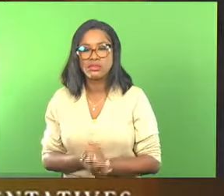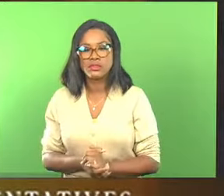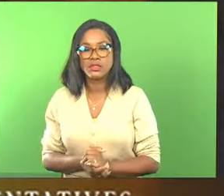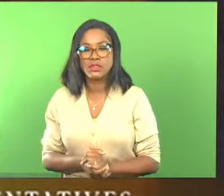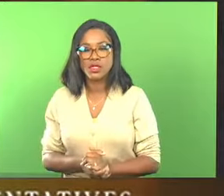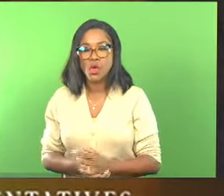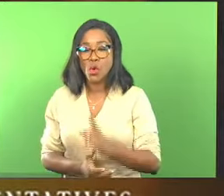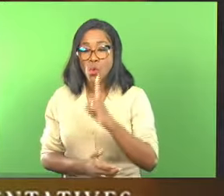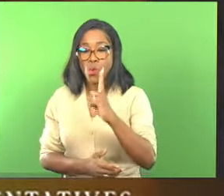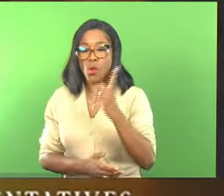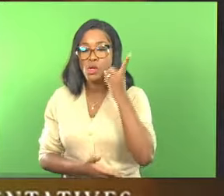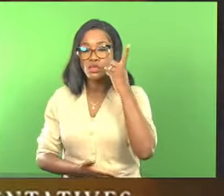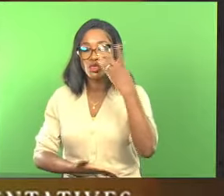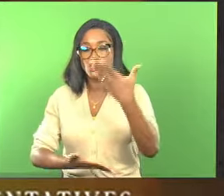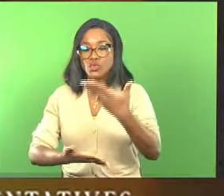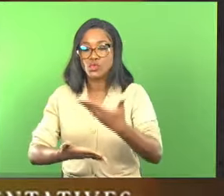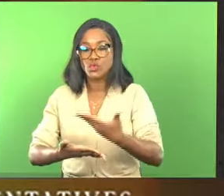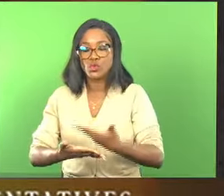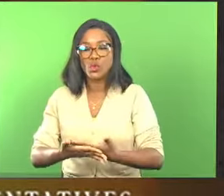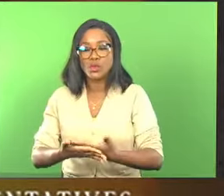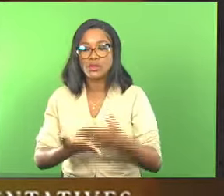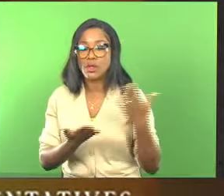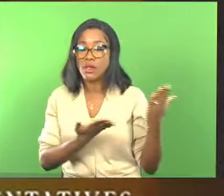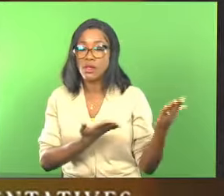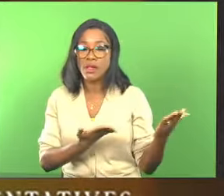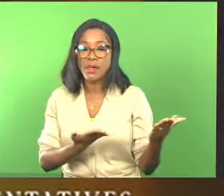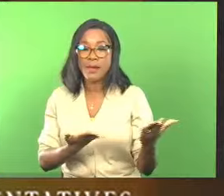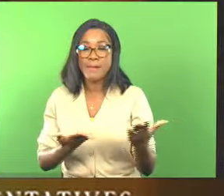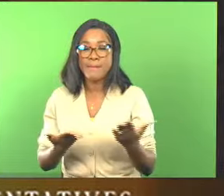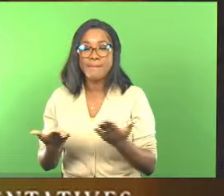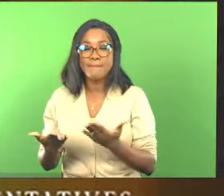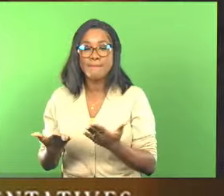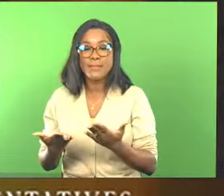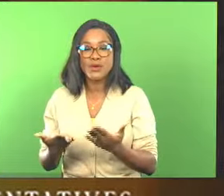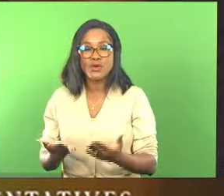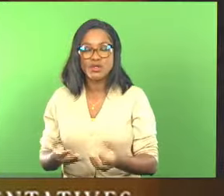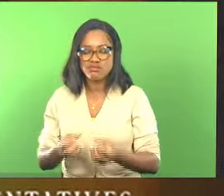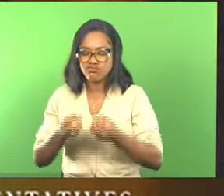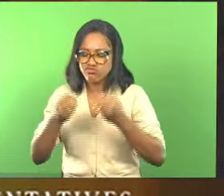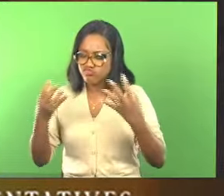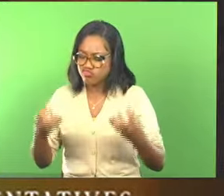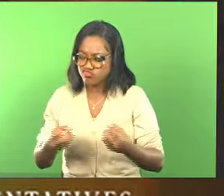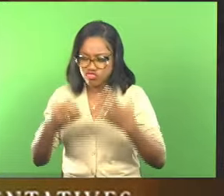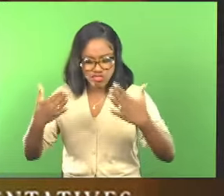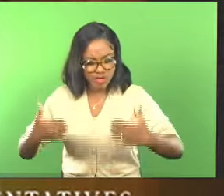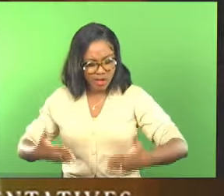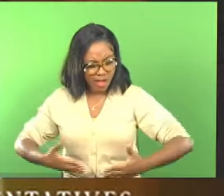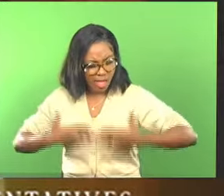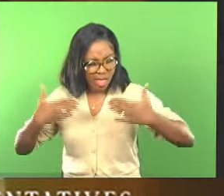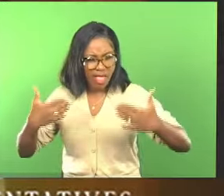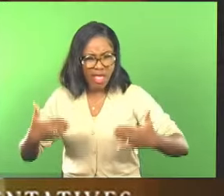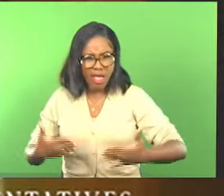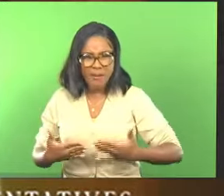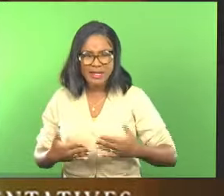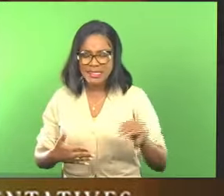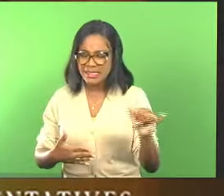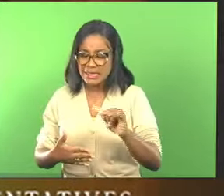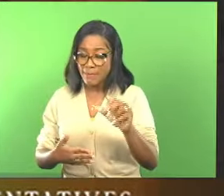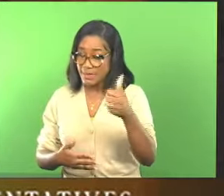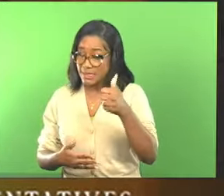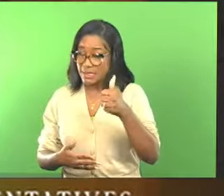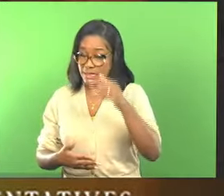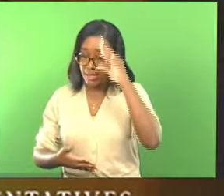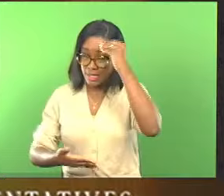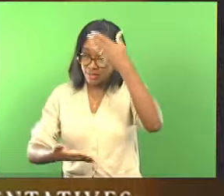one daughter brings as much happiness as 10 sons.